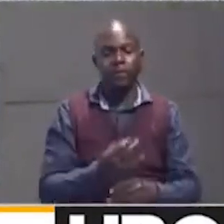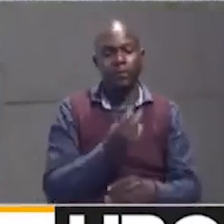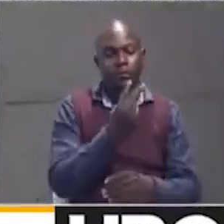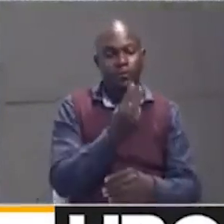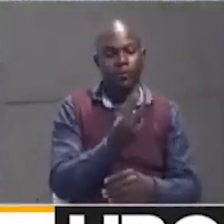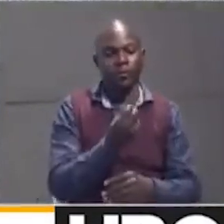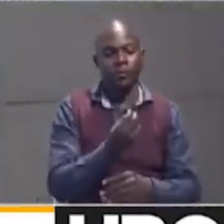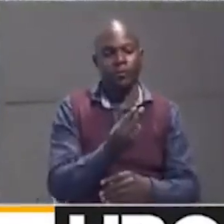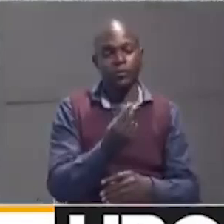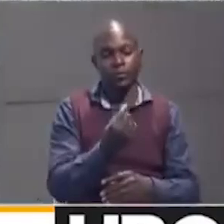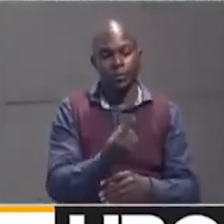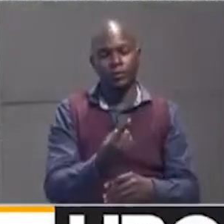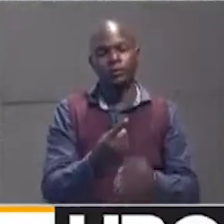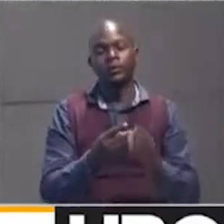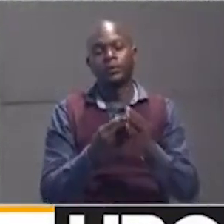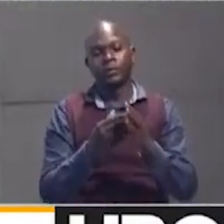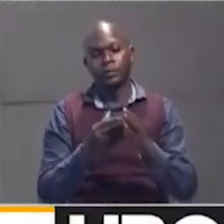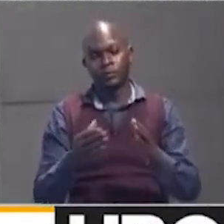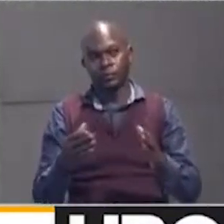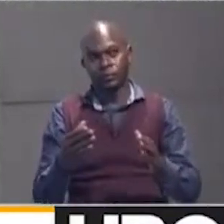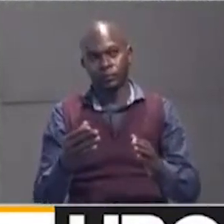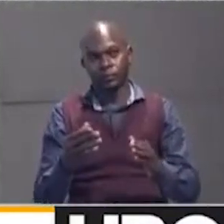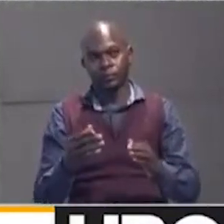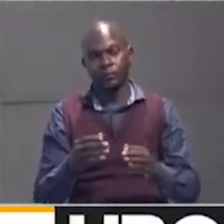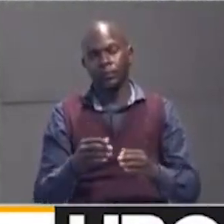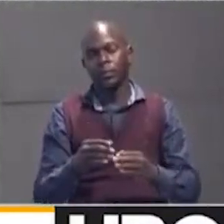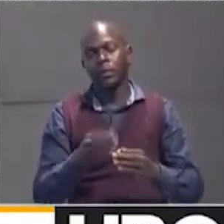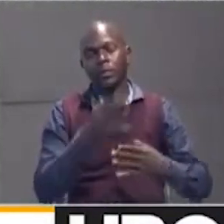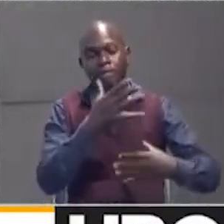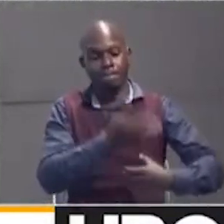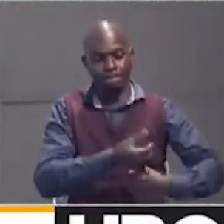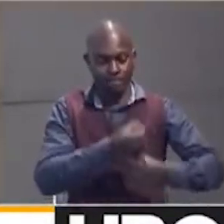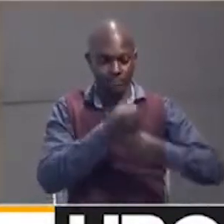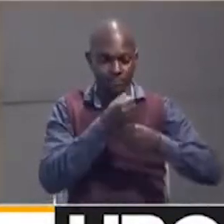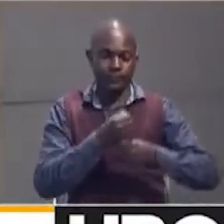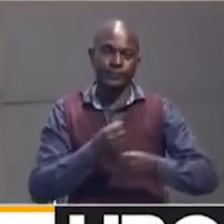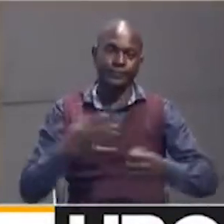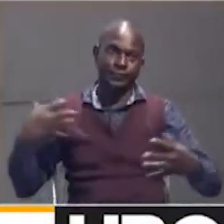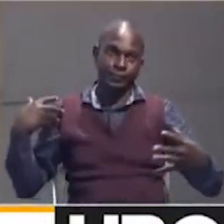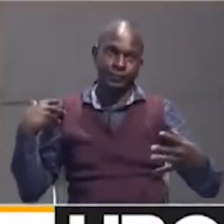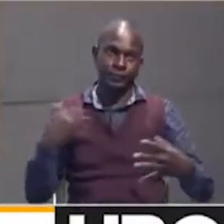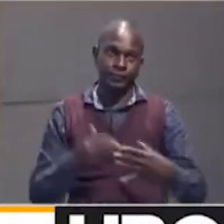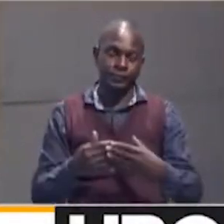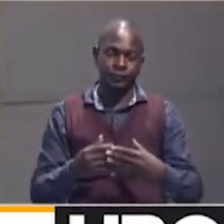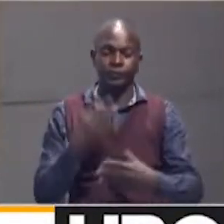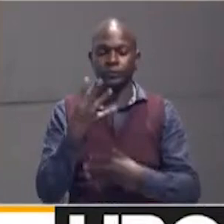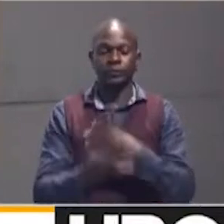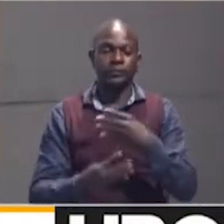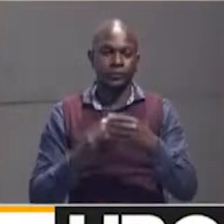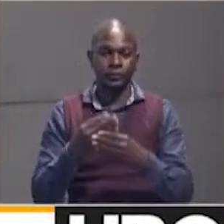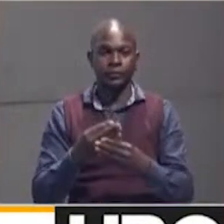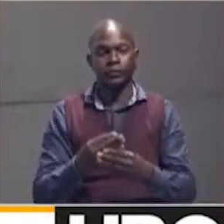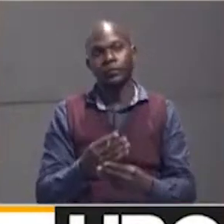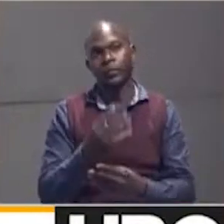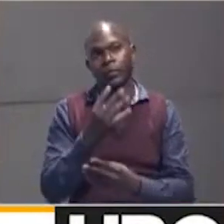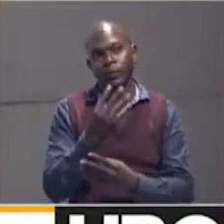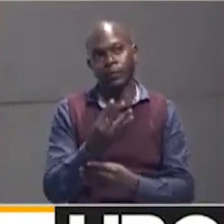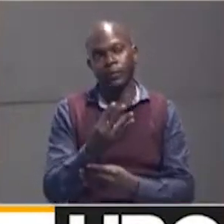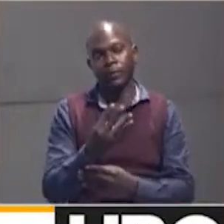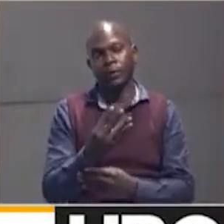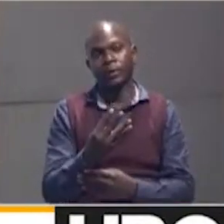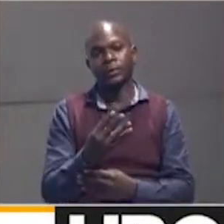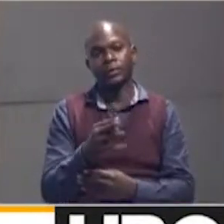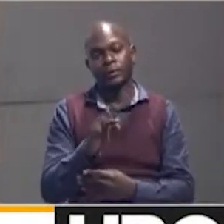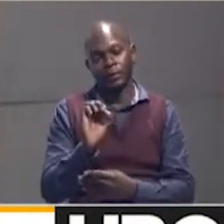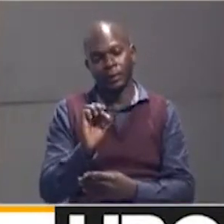to 2023-24. Now, when you look at Uganda's budget, over the last 4 years, it has been increasing from 48 trillion, 52, and